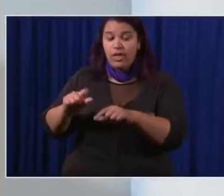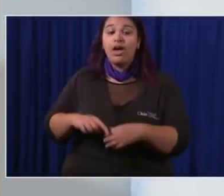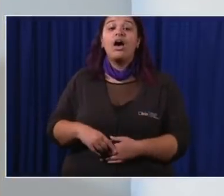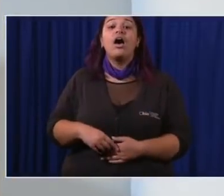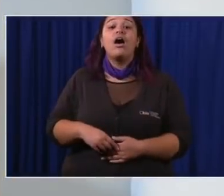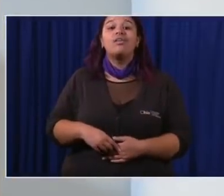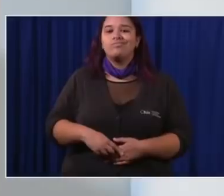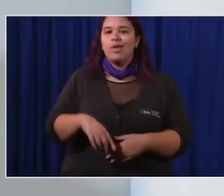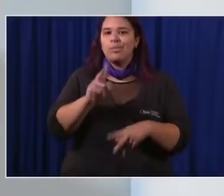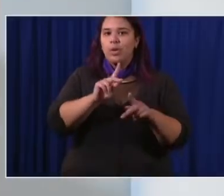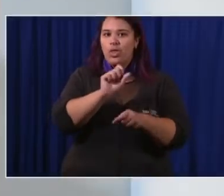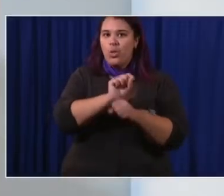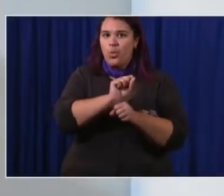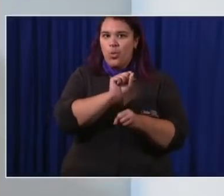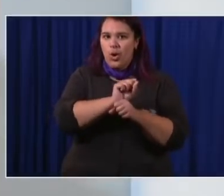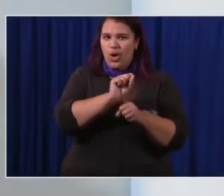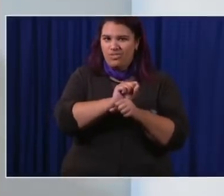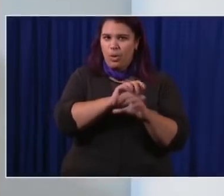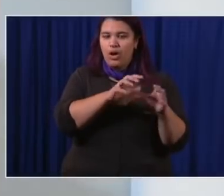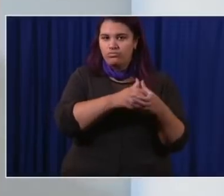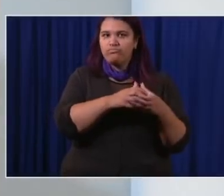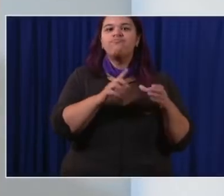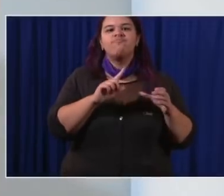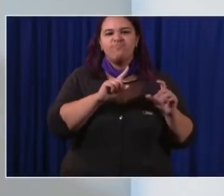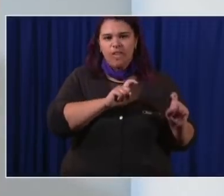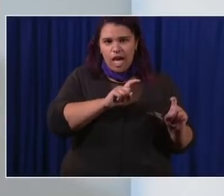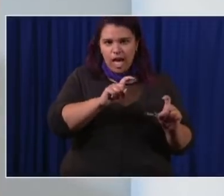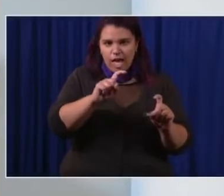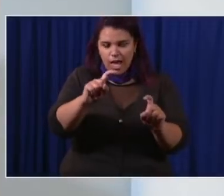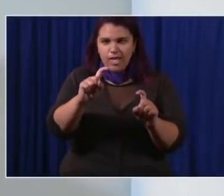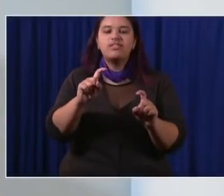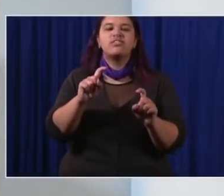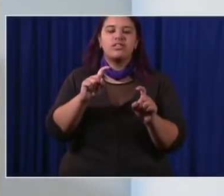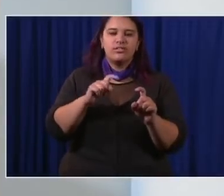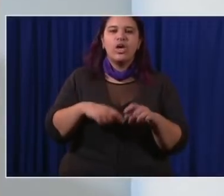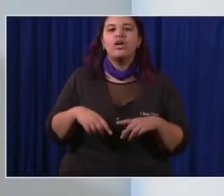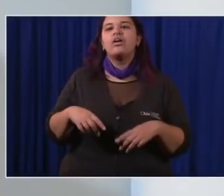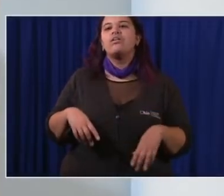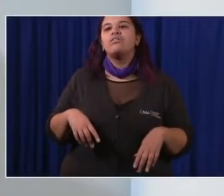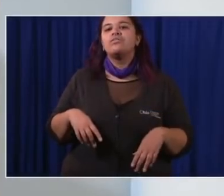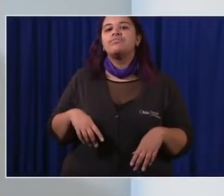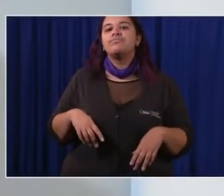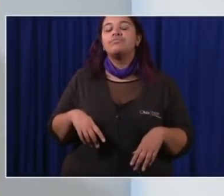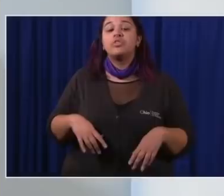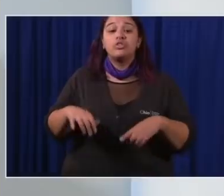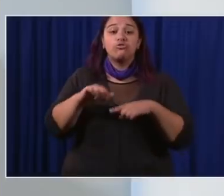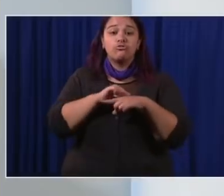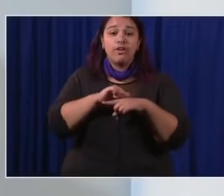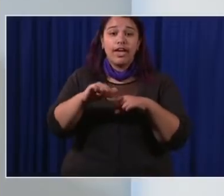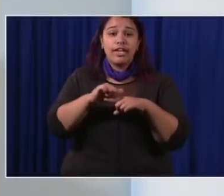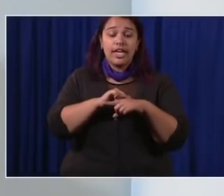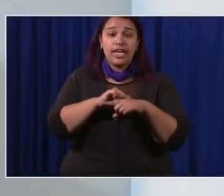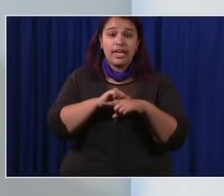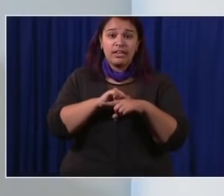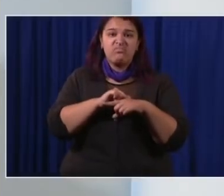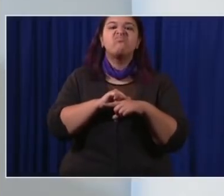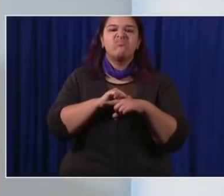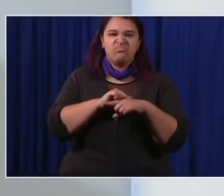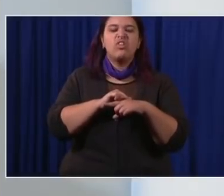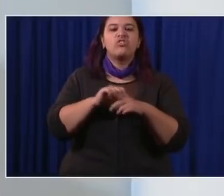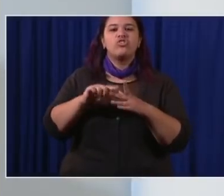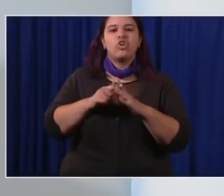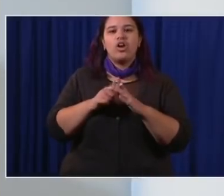will include the recruiters, interviewers, and nurses who will be conducting the test. Training began for them on Tuesday